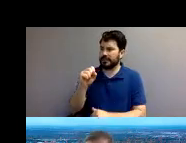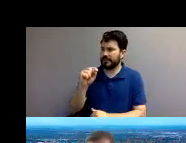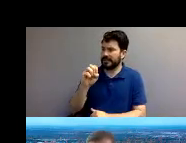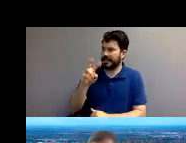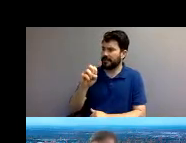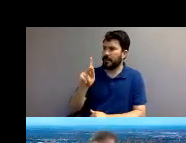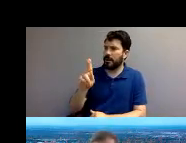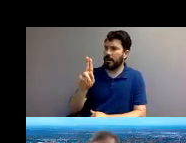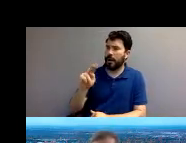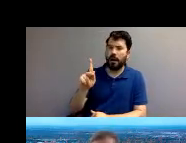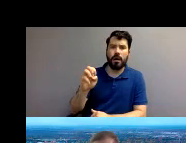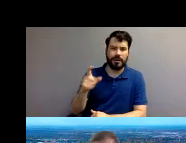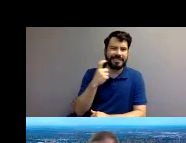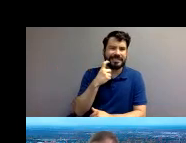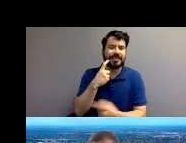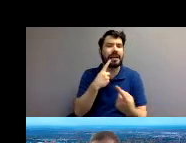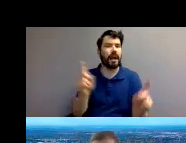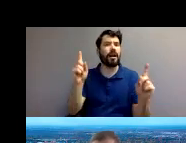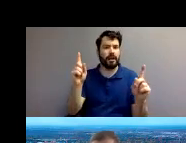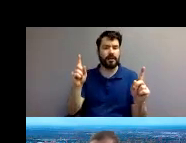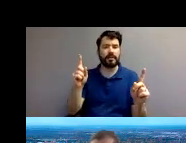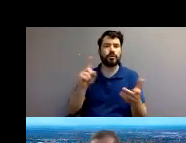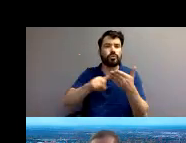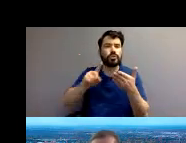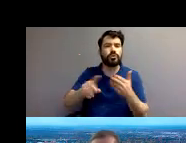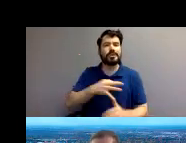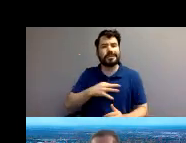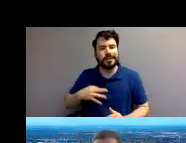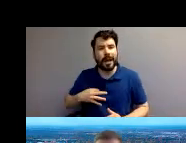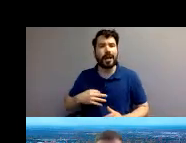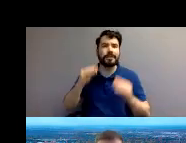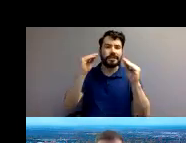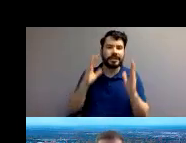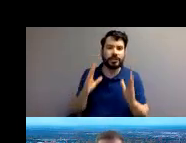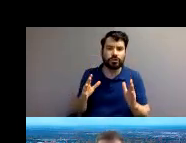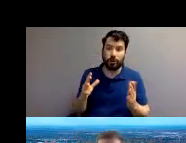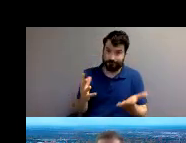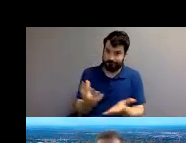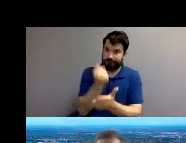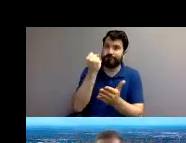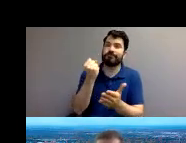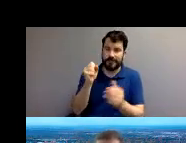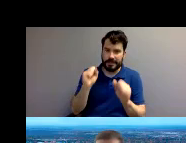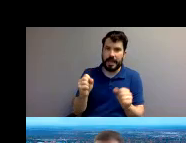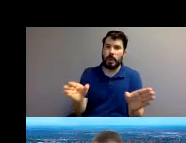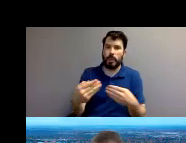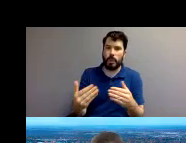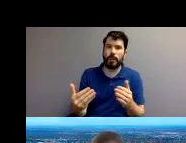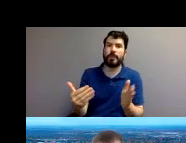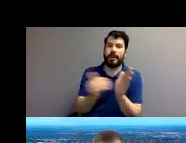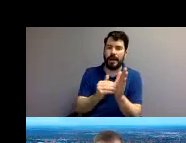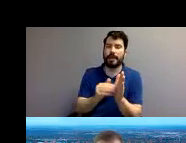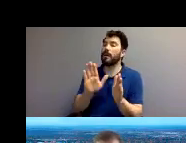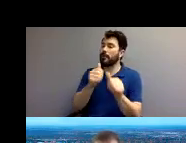research faculty and staff can use offices and conference rooms again while following university guidelines. So I know Steve will